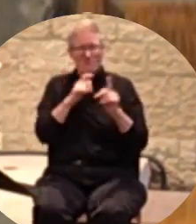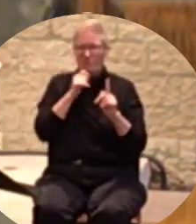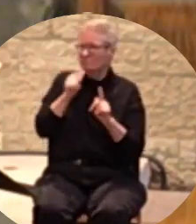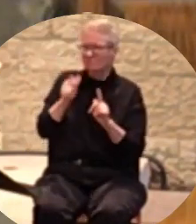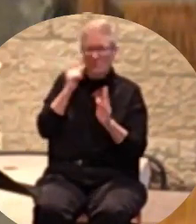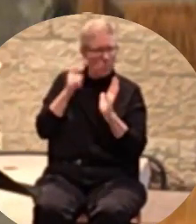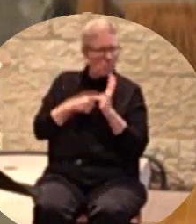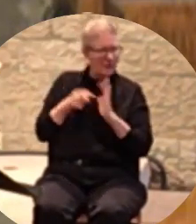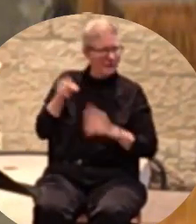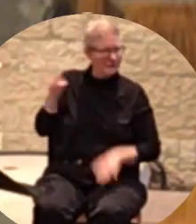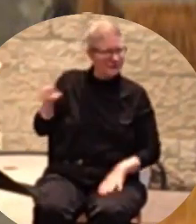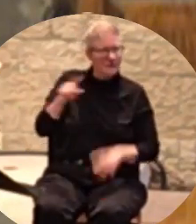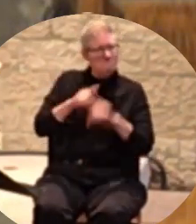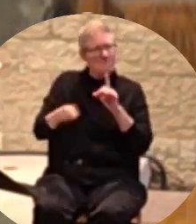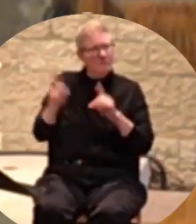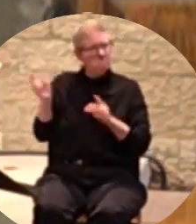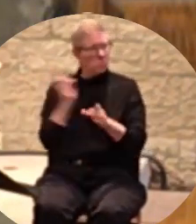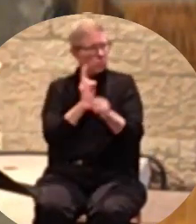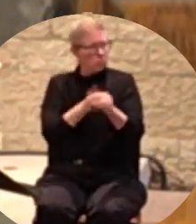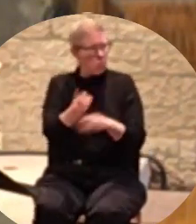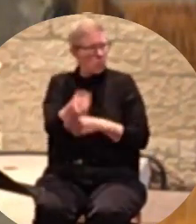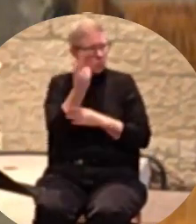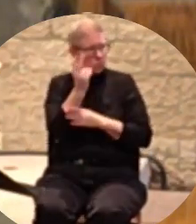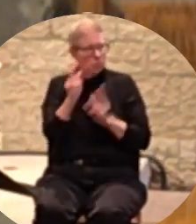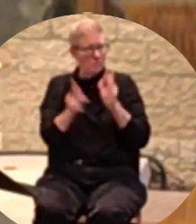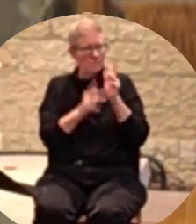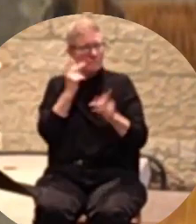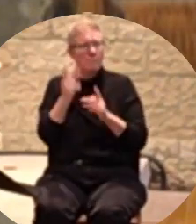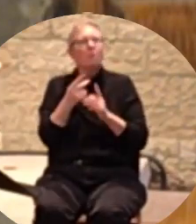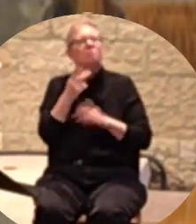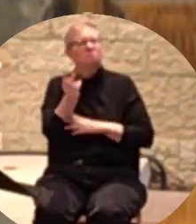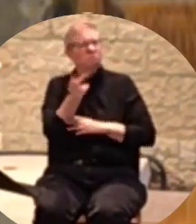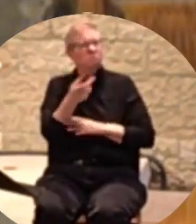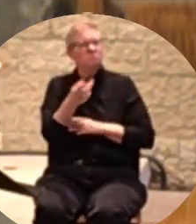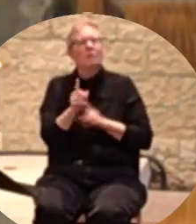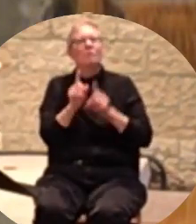from Jerusalem towards the nearby village of Emmaus.